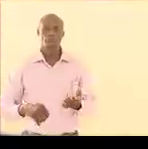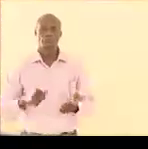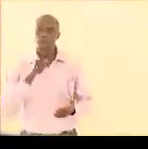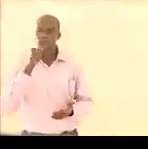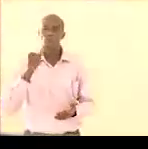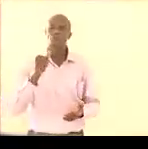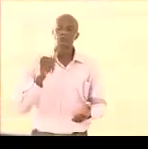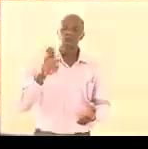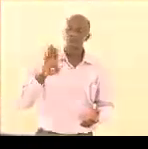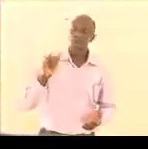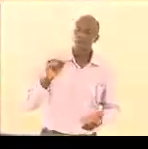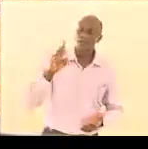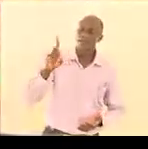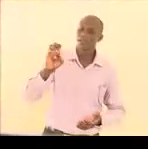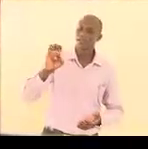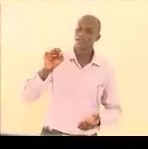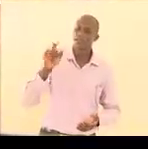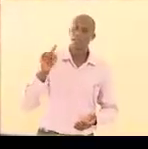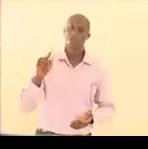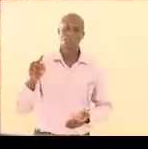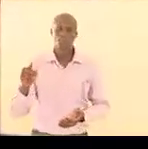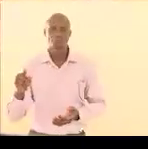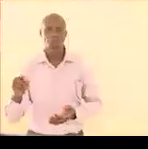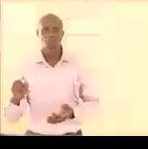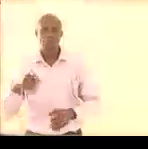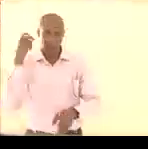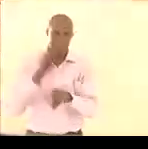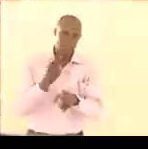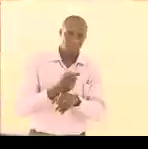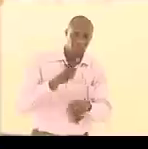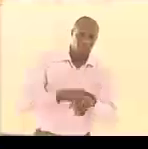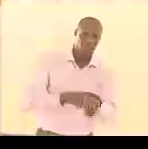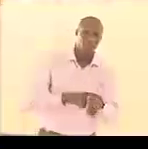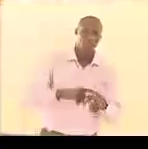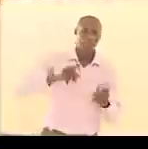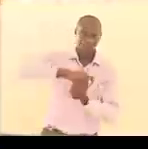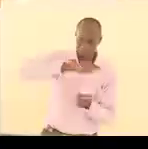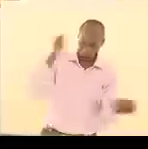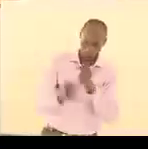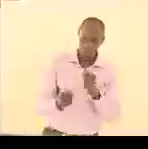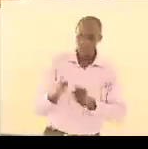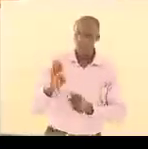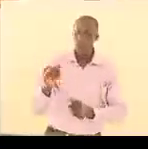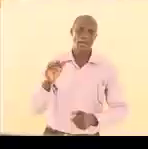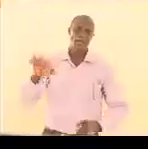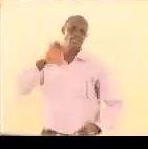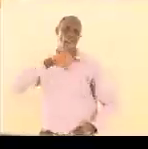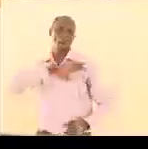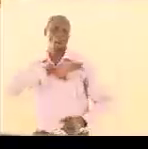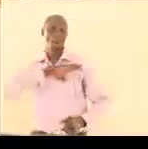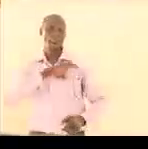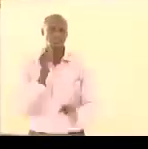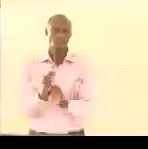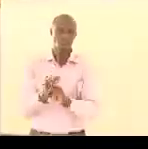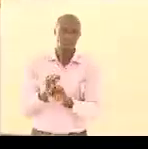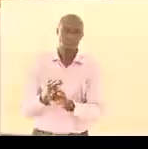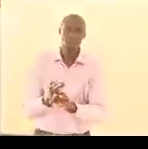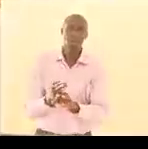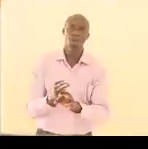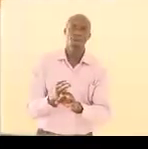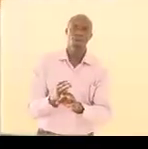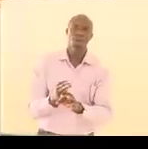by desperation, right? Desperate situations can be overturned by confident faith, not